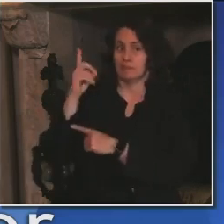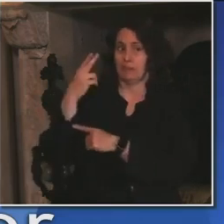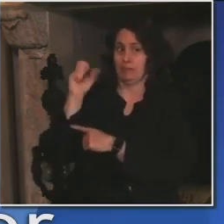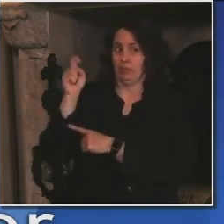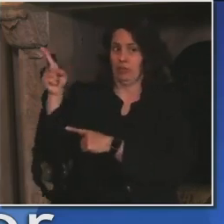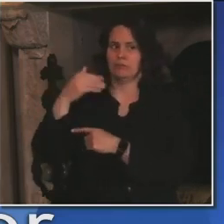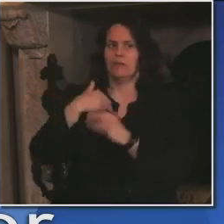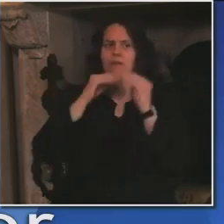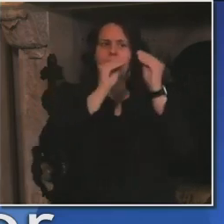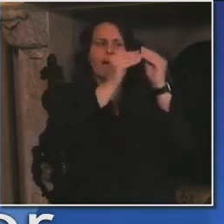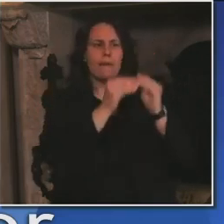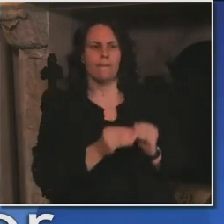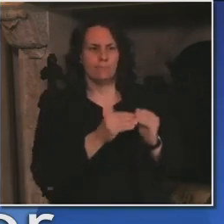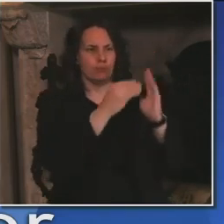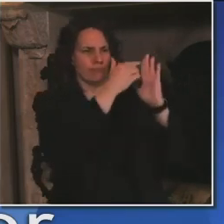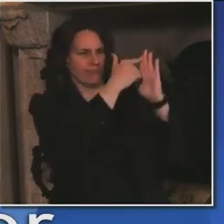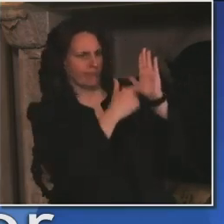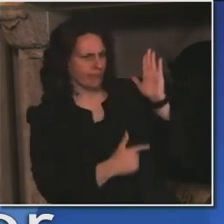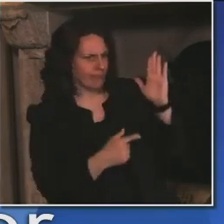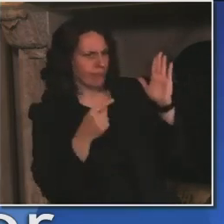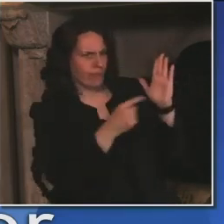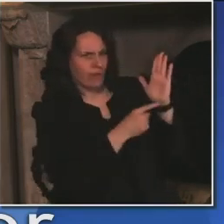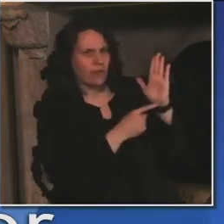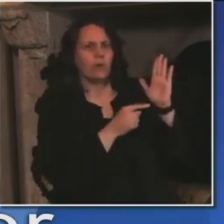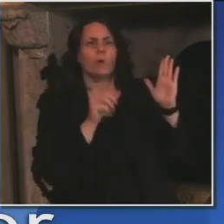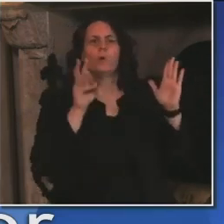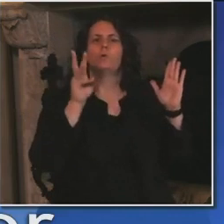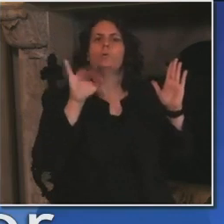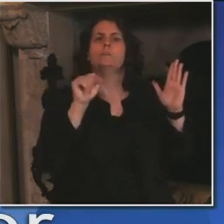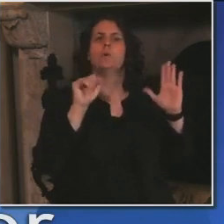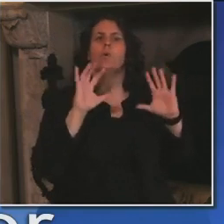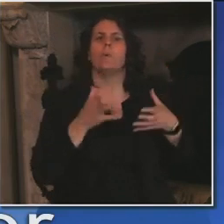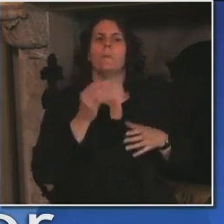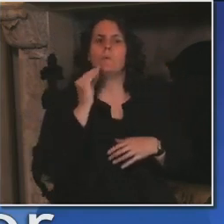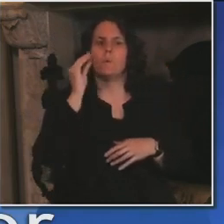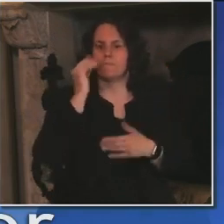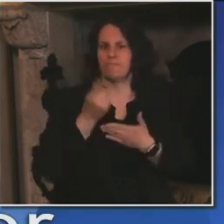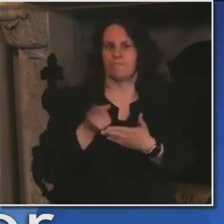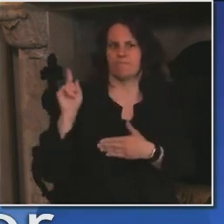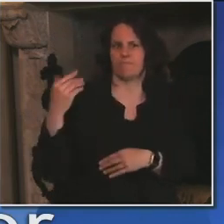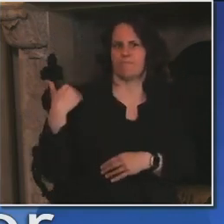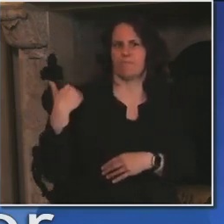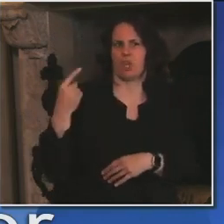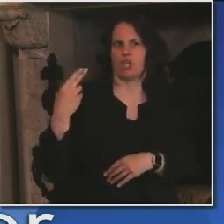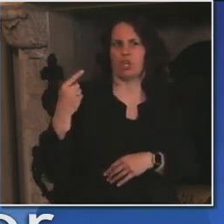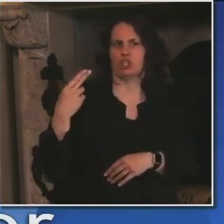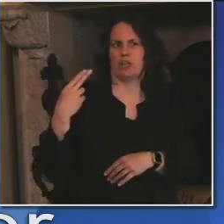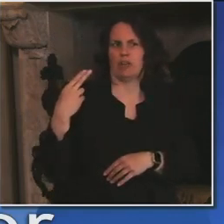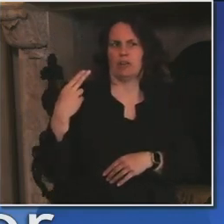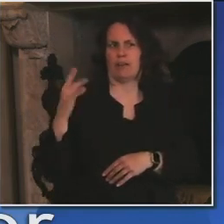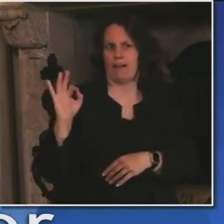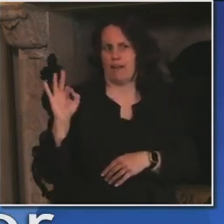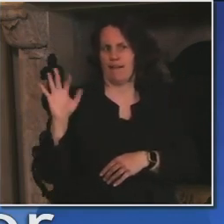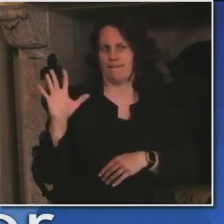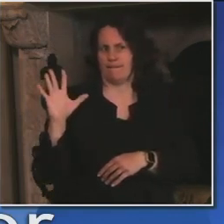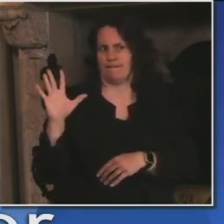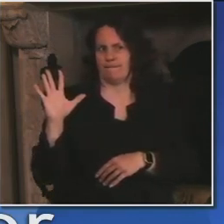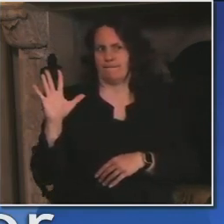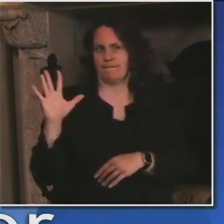homes has grown from 95 last Thursday to 189 as of today. Just wondering if you